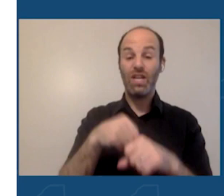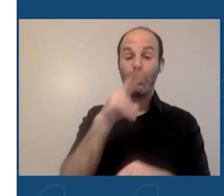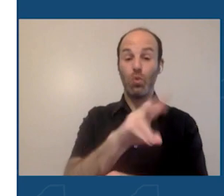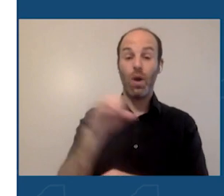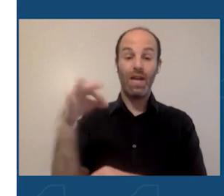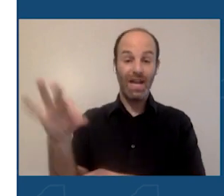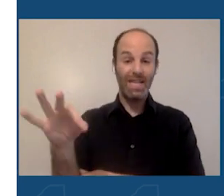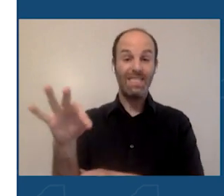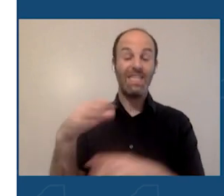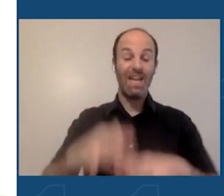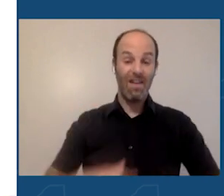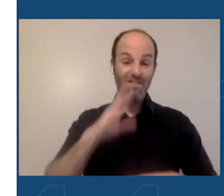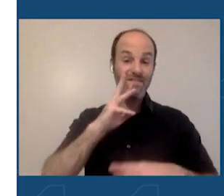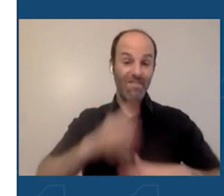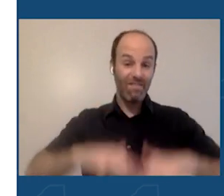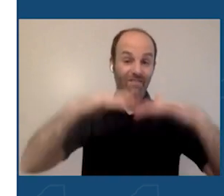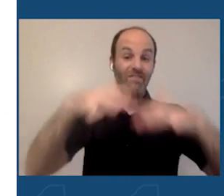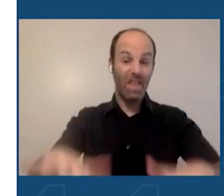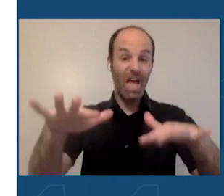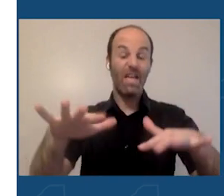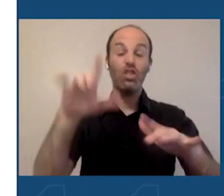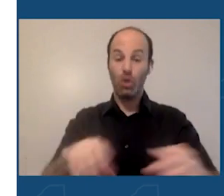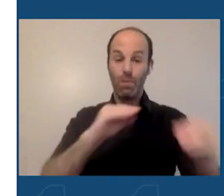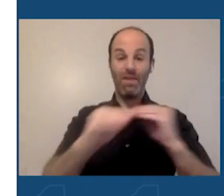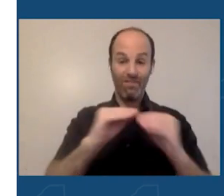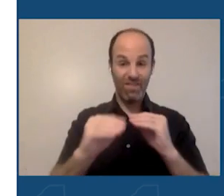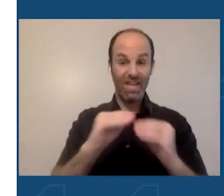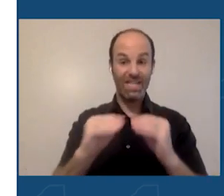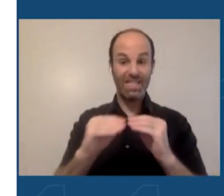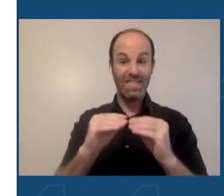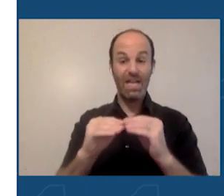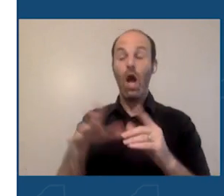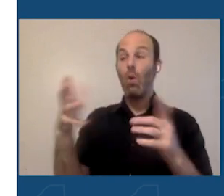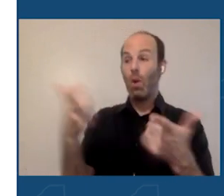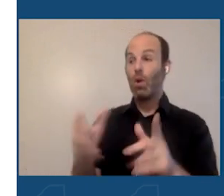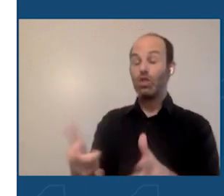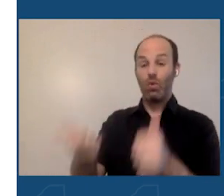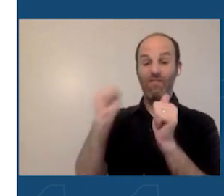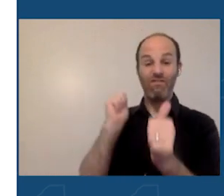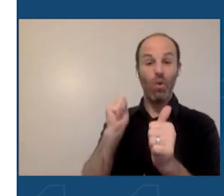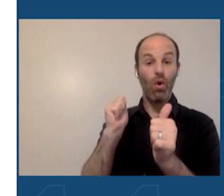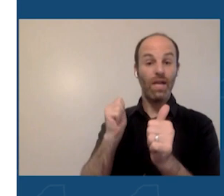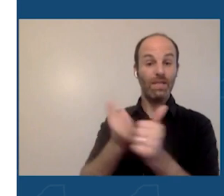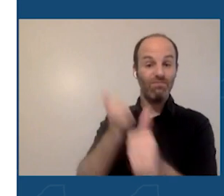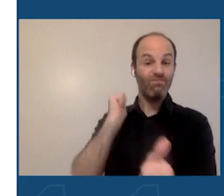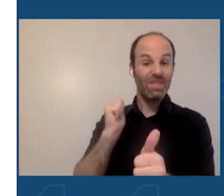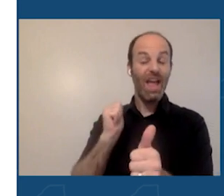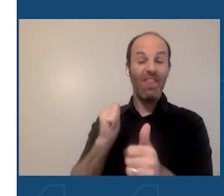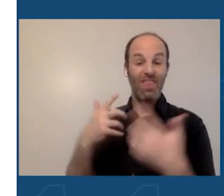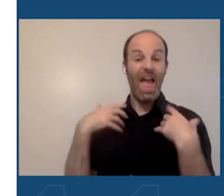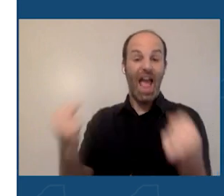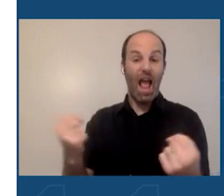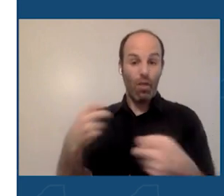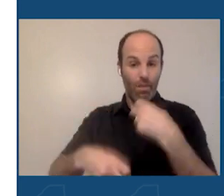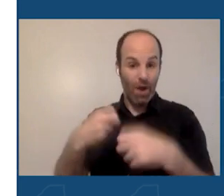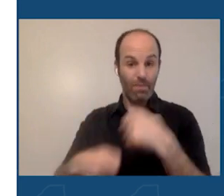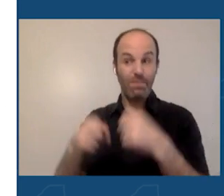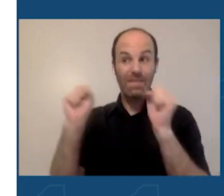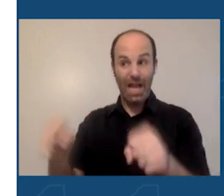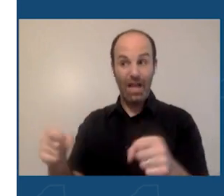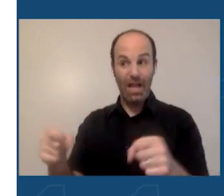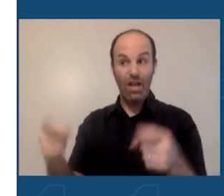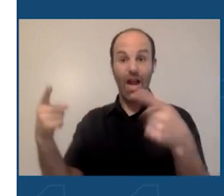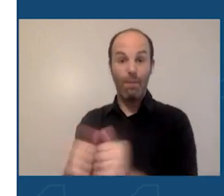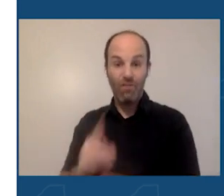also eliminate the overflows from the St. Lawrence River and avoid the health effects of that. But we're also here today to announce some more projects. Let's keep it